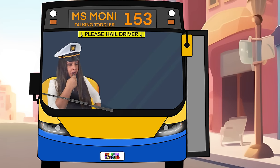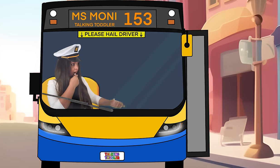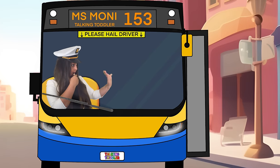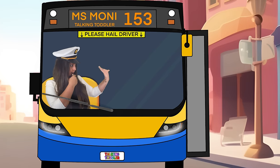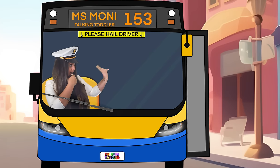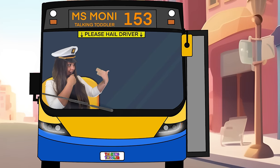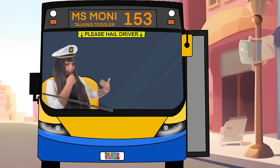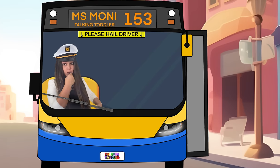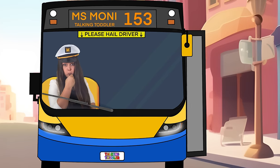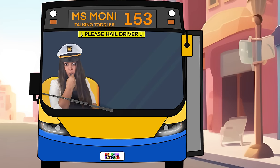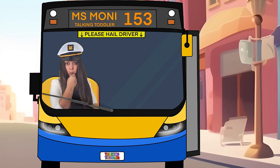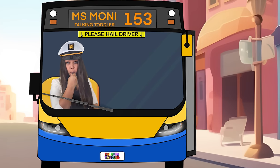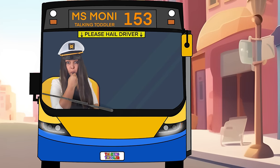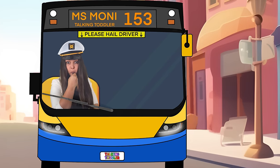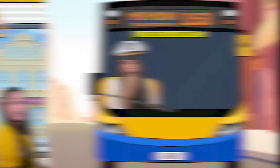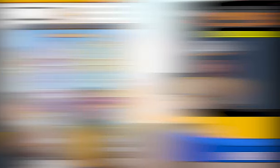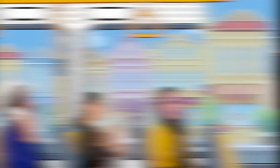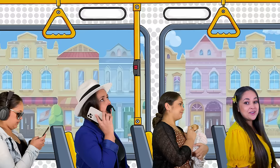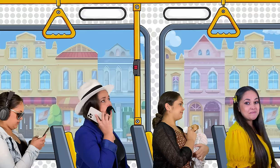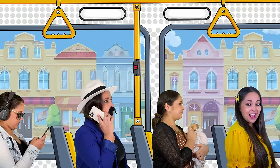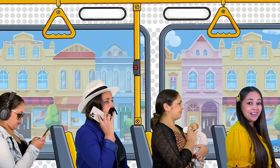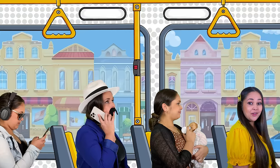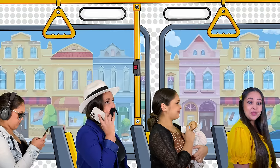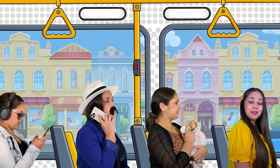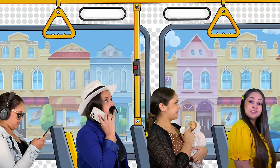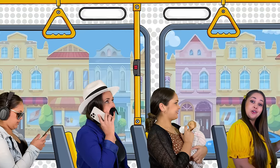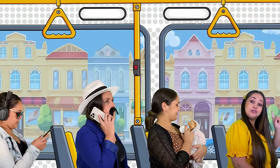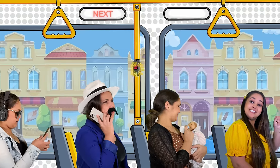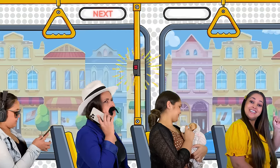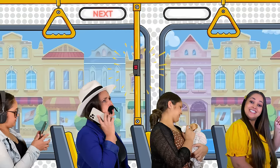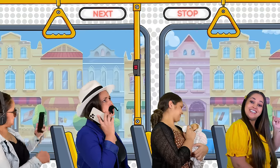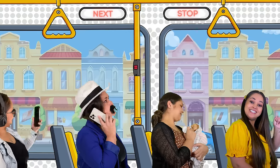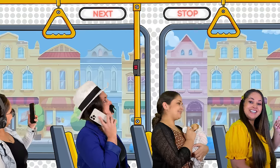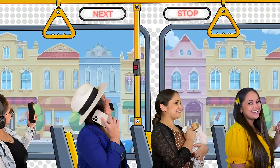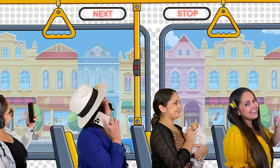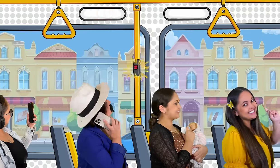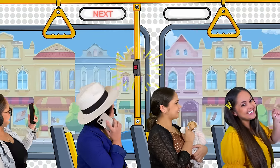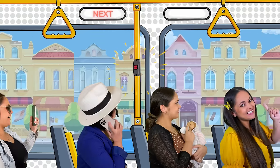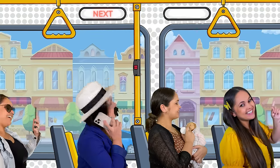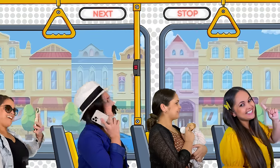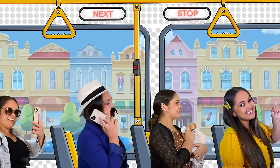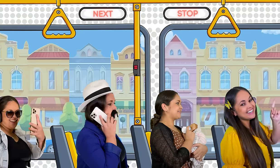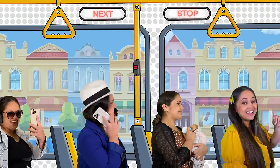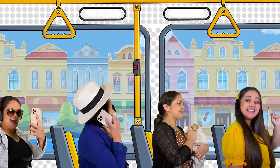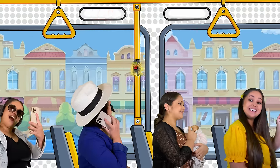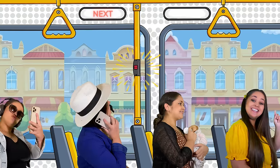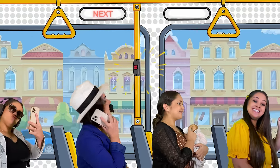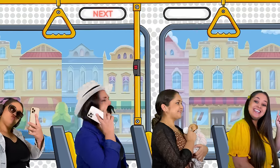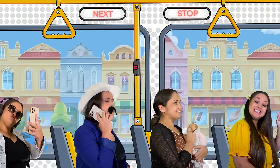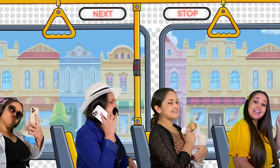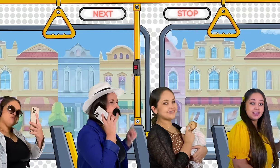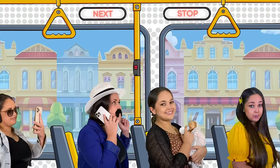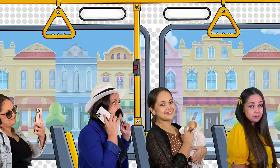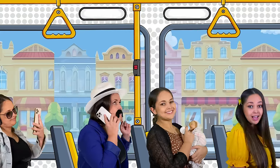aboard, all day long. The bell on the bus goes ding, ding, ding, ding, ding, ding, ding,